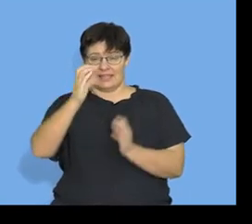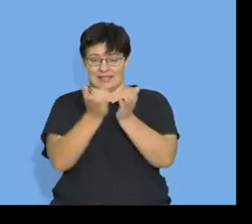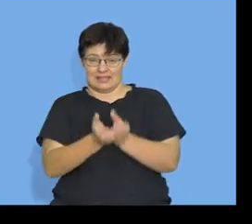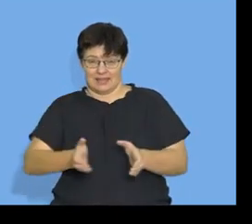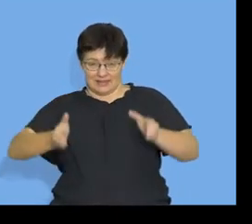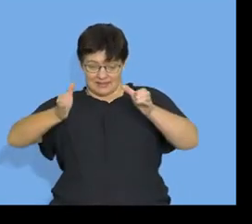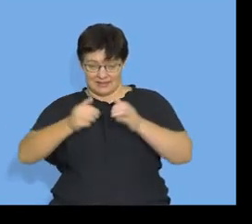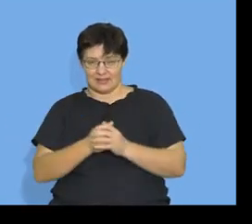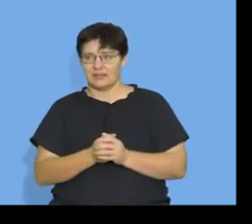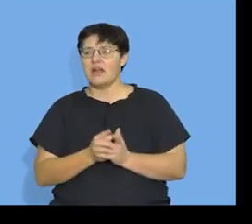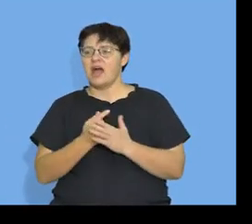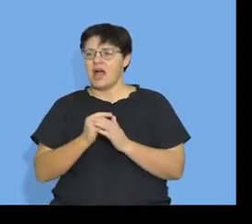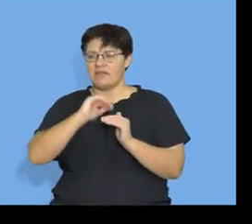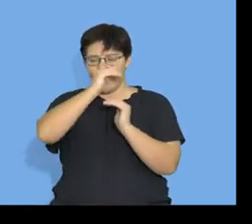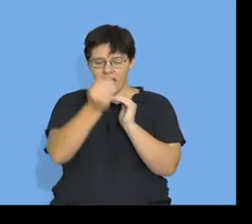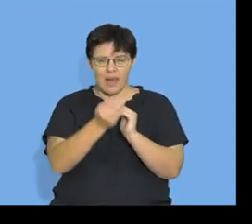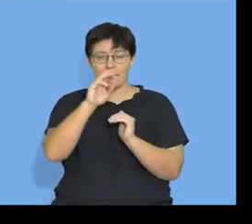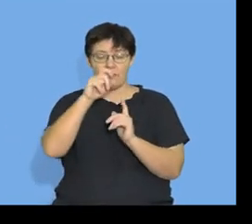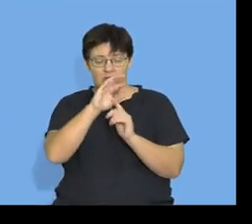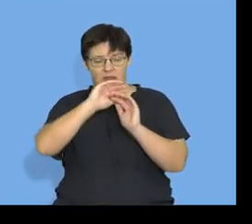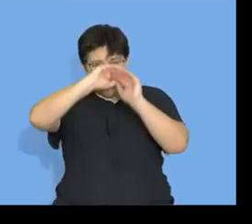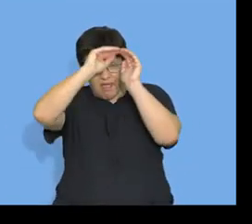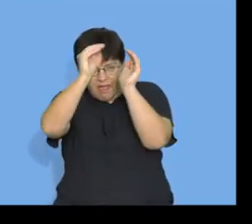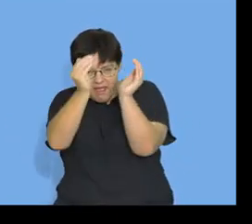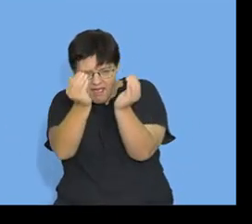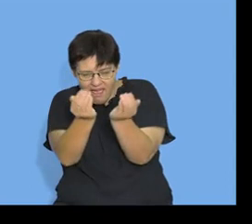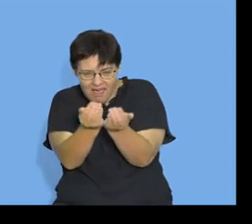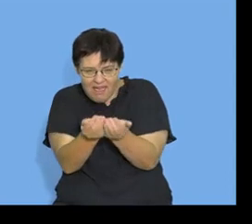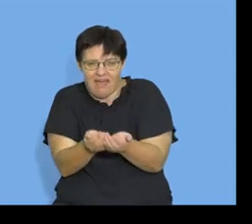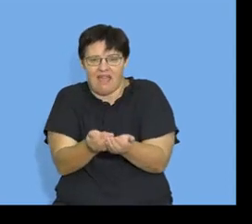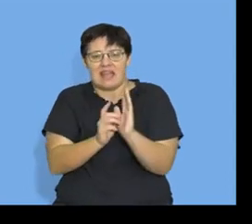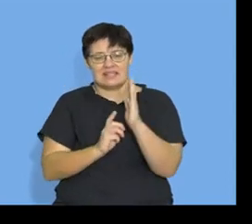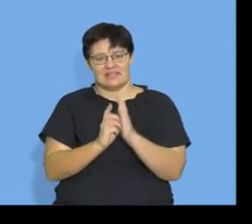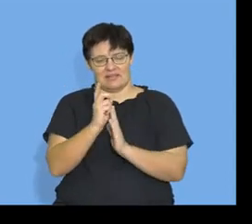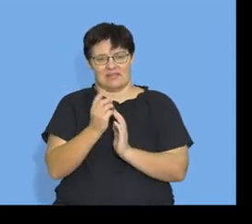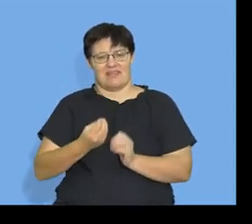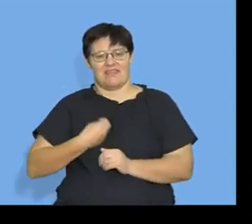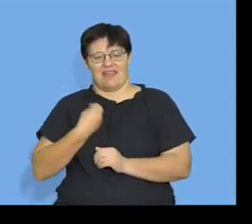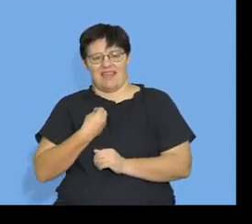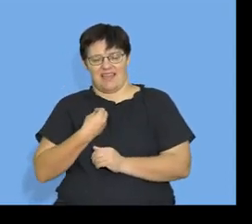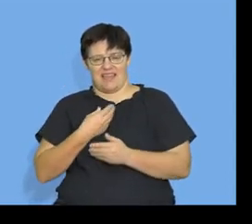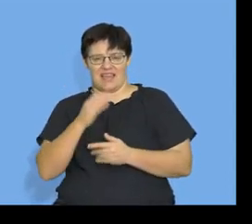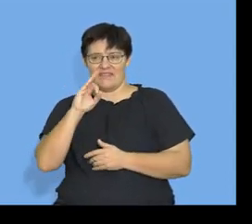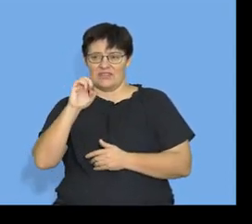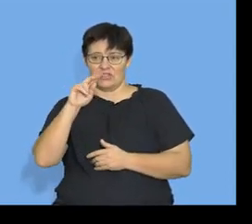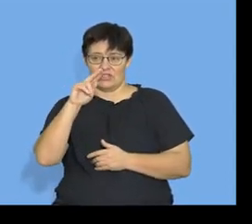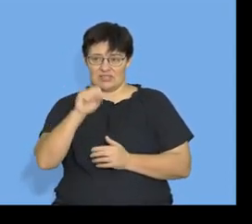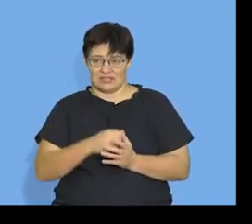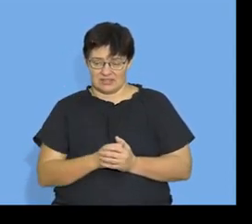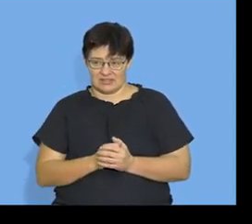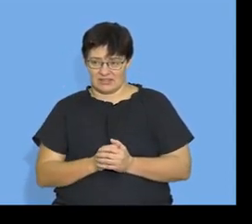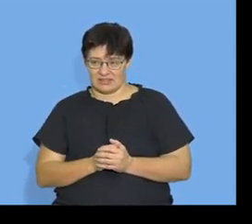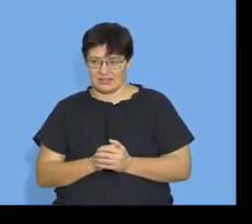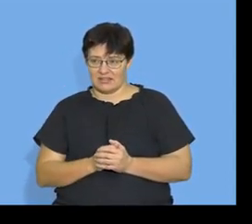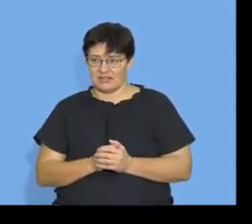sac, it is a layer of membrane that encloses this developing young fetus. A thin wall